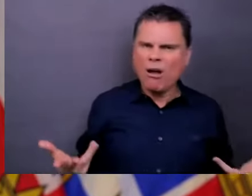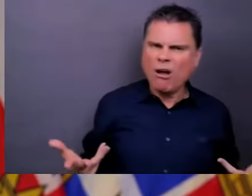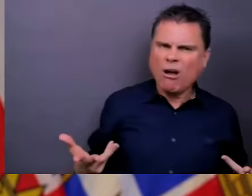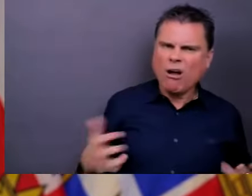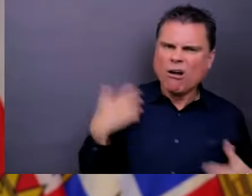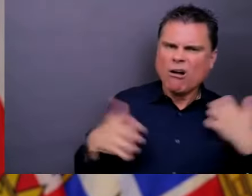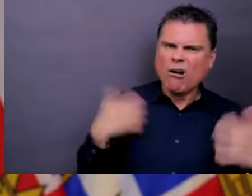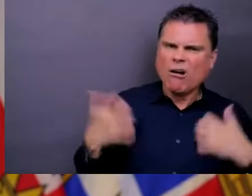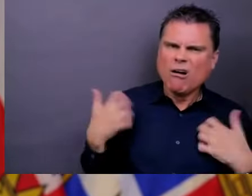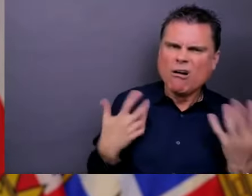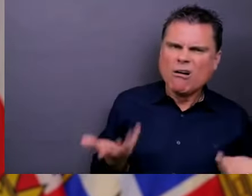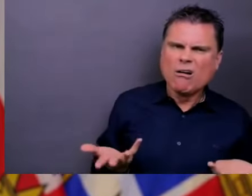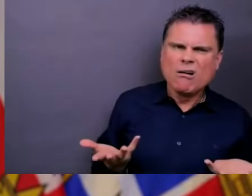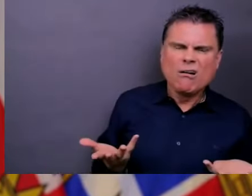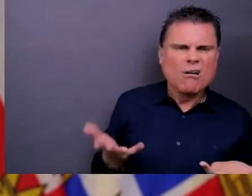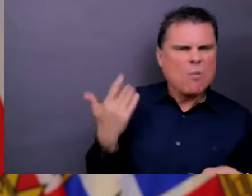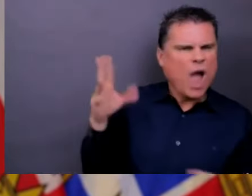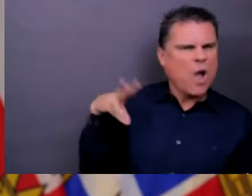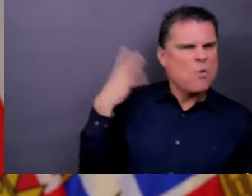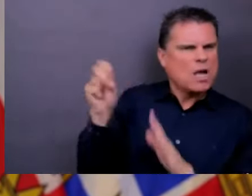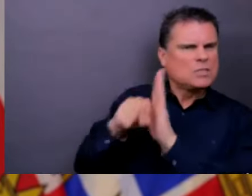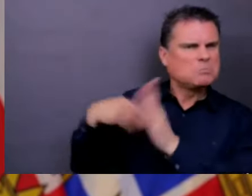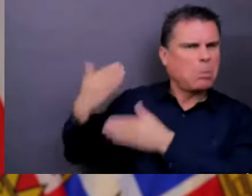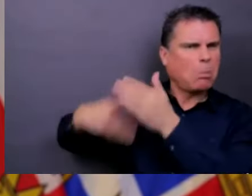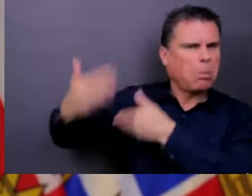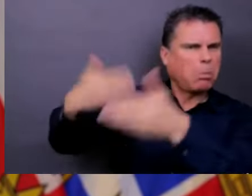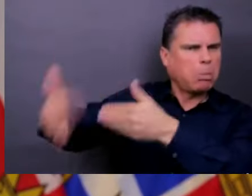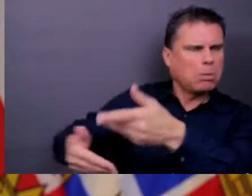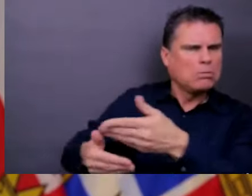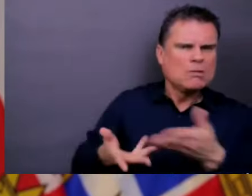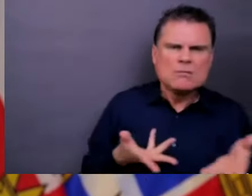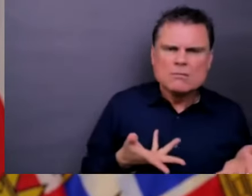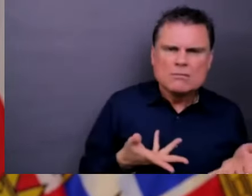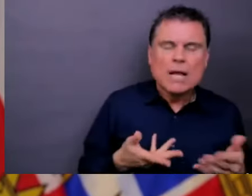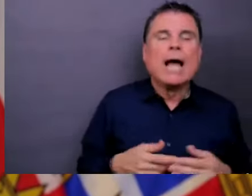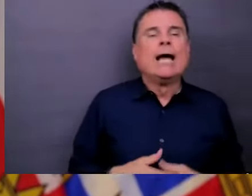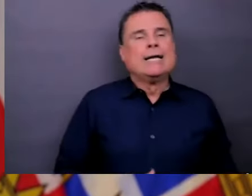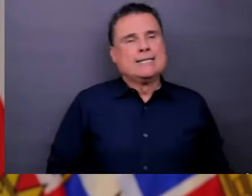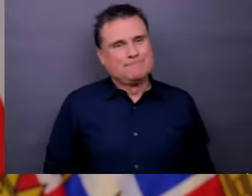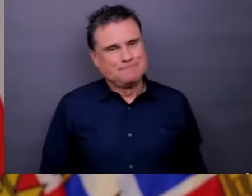I don't know if you can read frustration in my face, but of course we do.